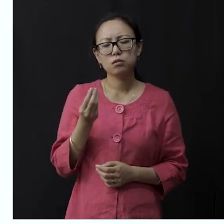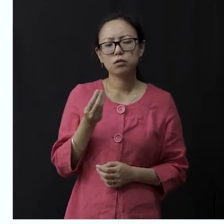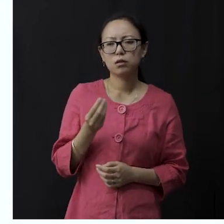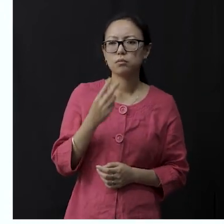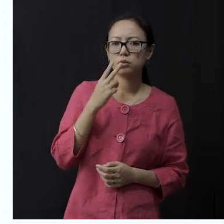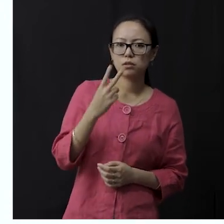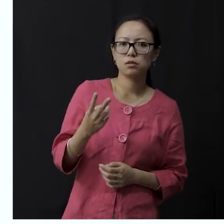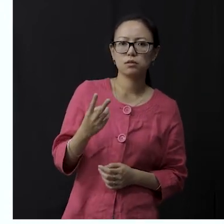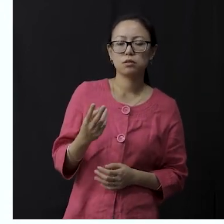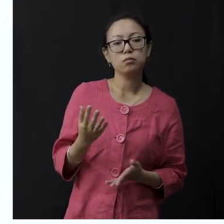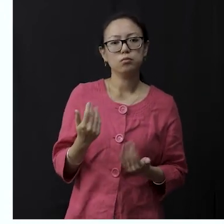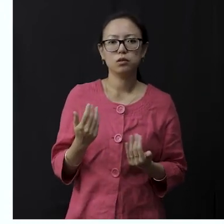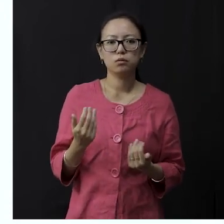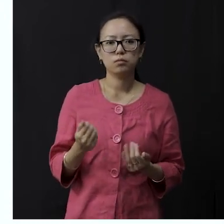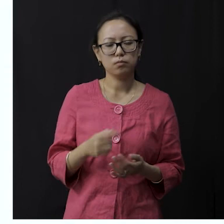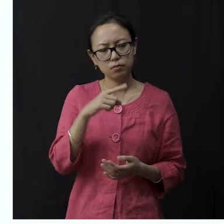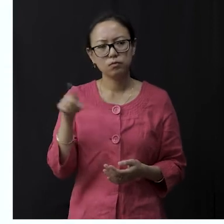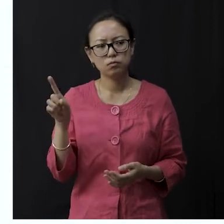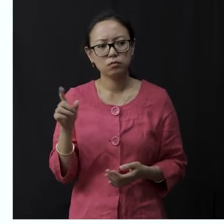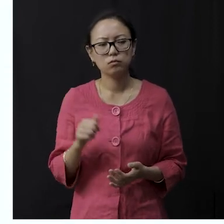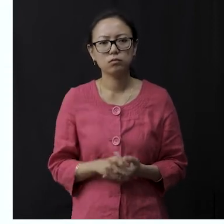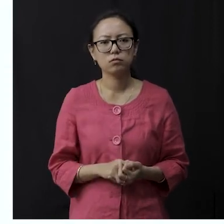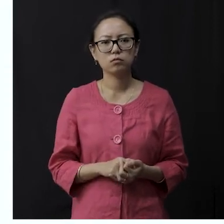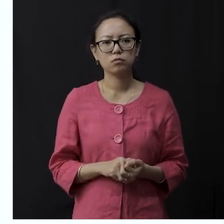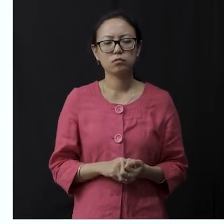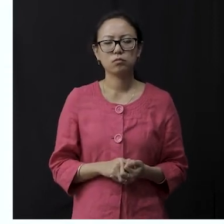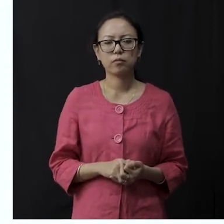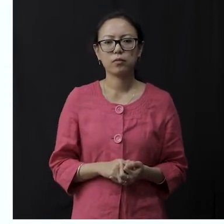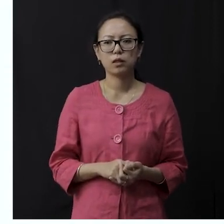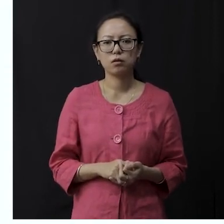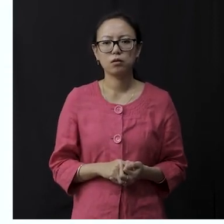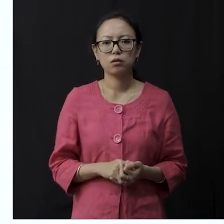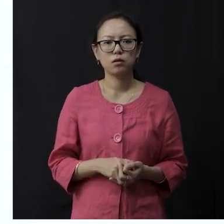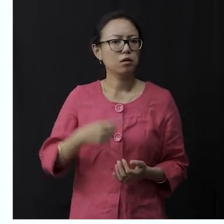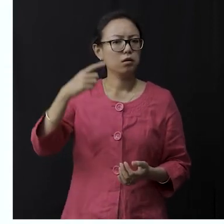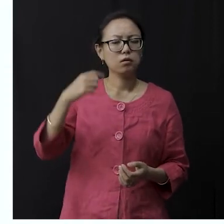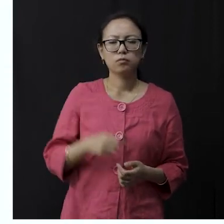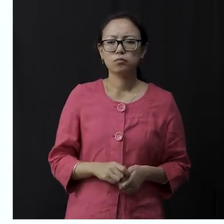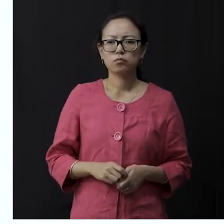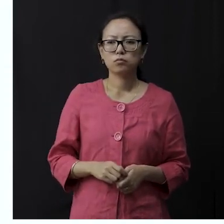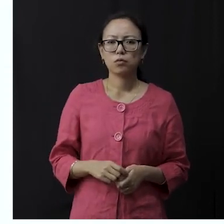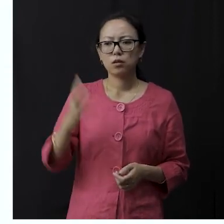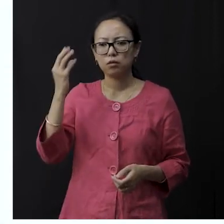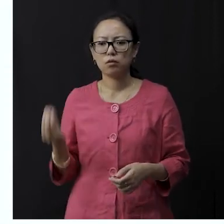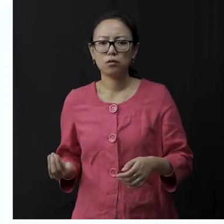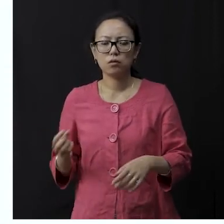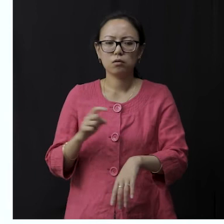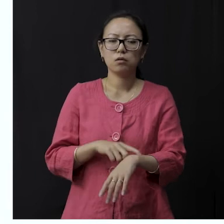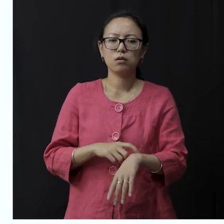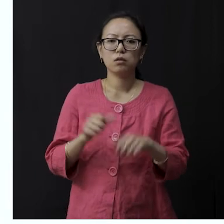our vision is still there. We can see that it is dark. It is black, full black, but we can also see